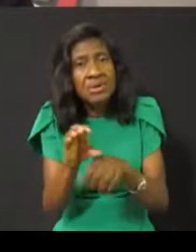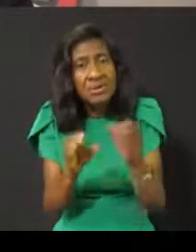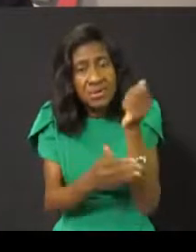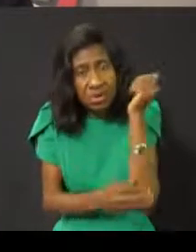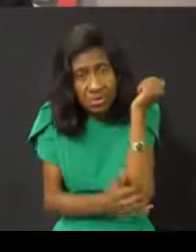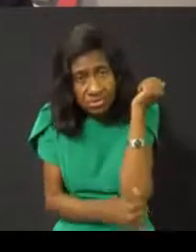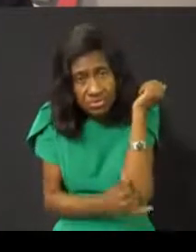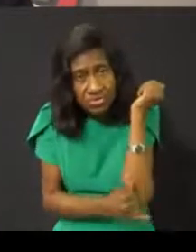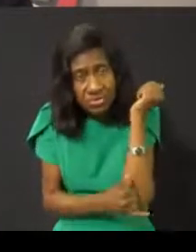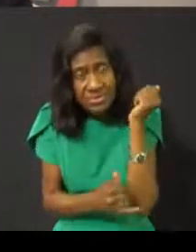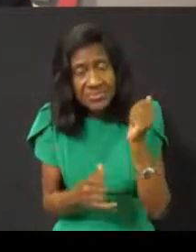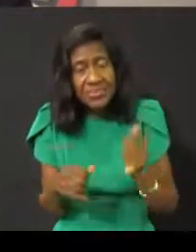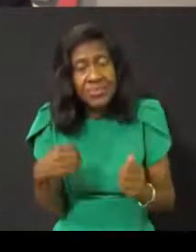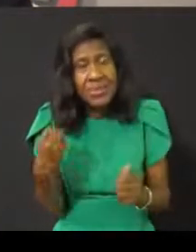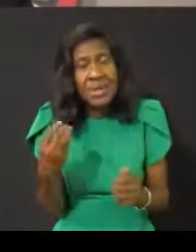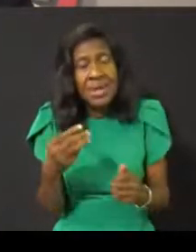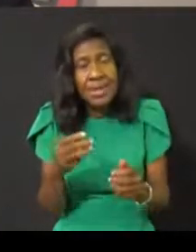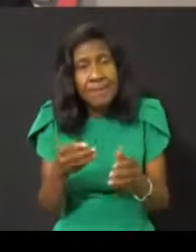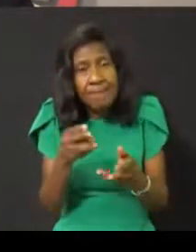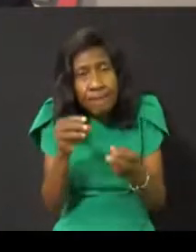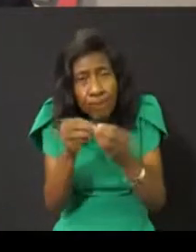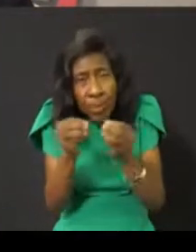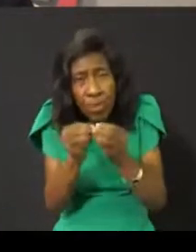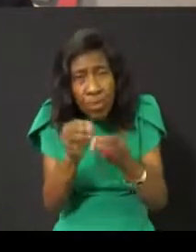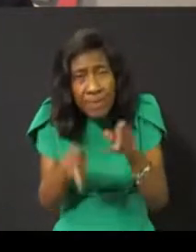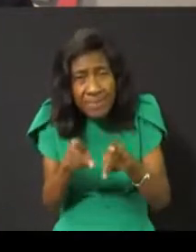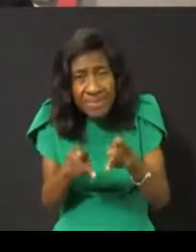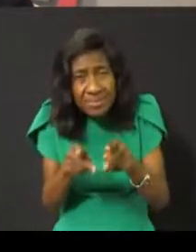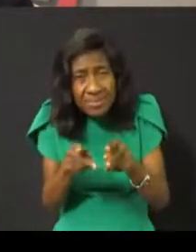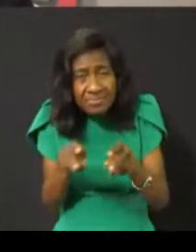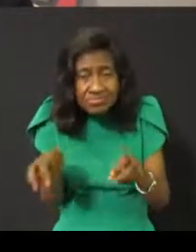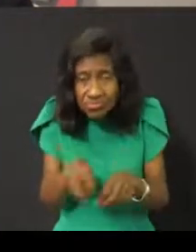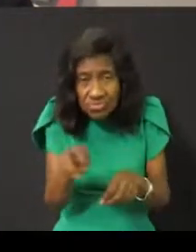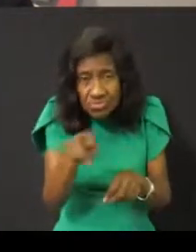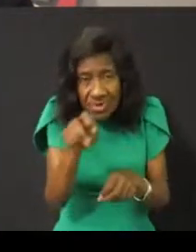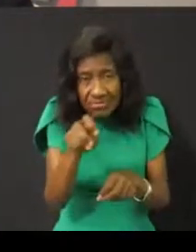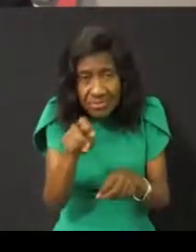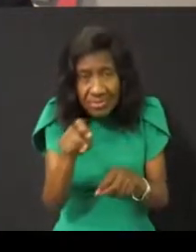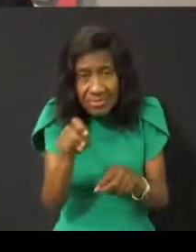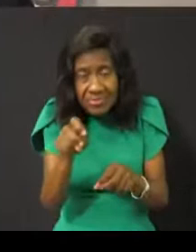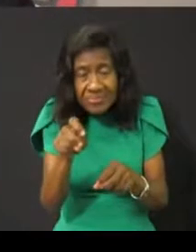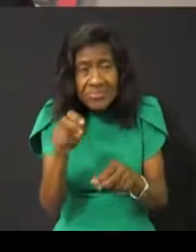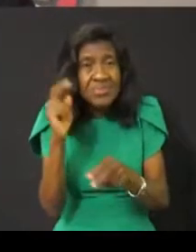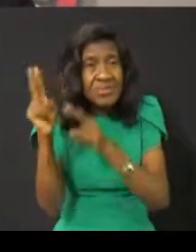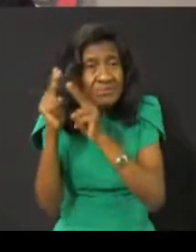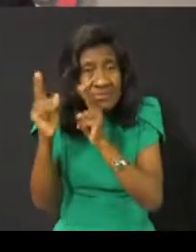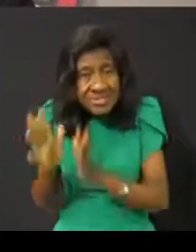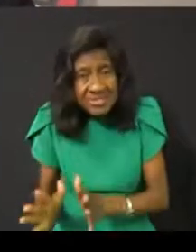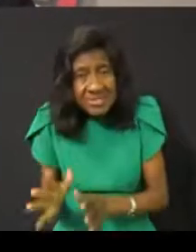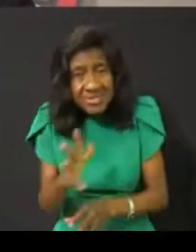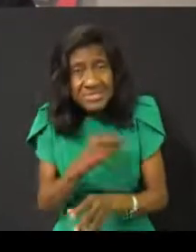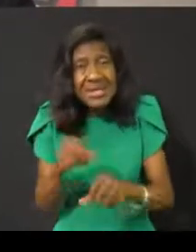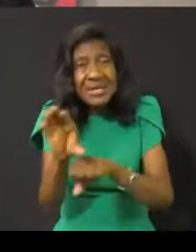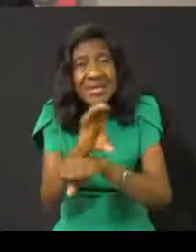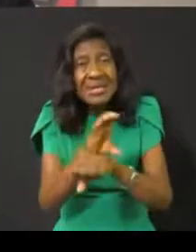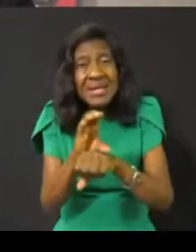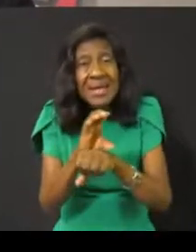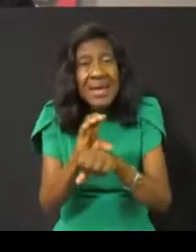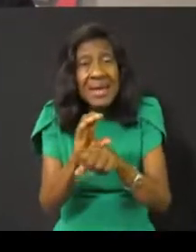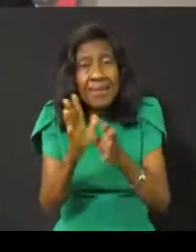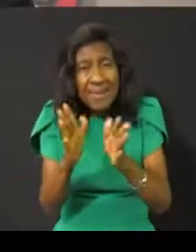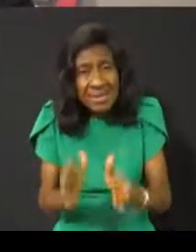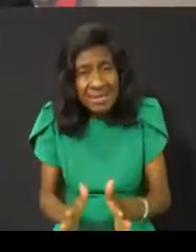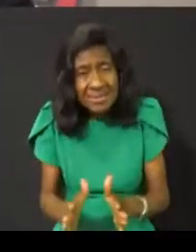both by our own people and by tourists coming in and out, going in and out. And this obviously creates